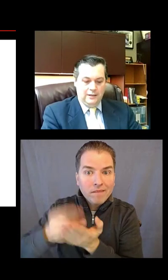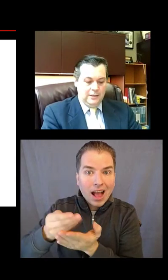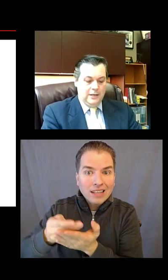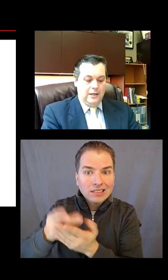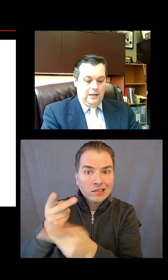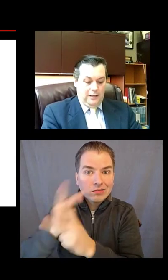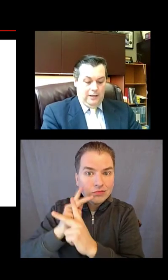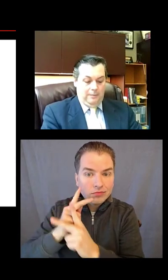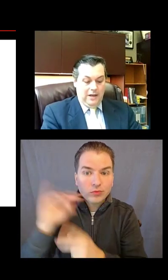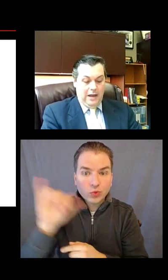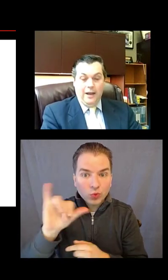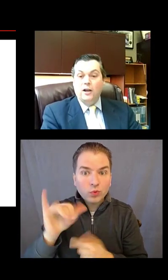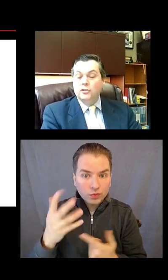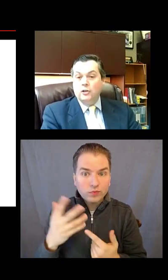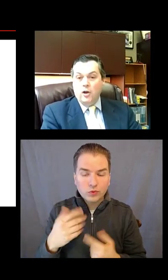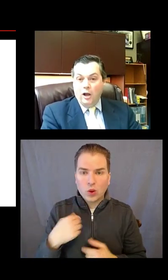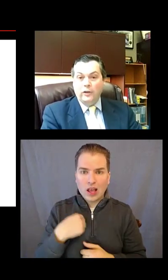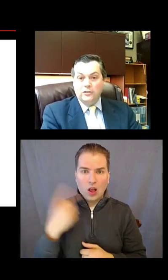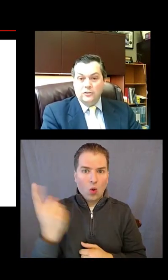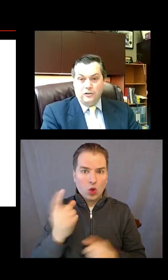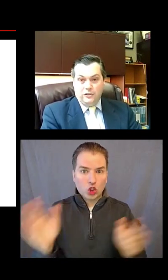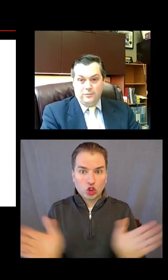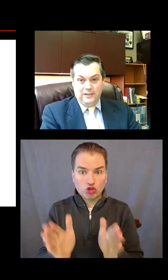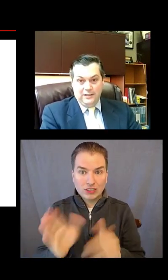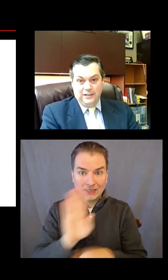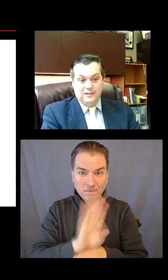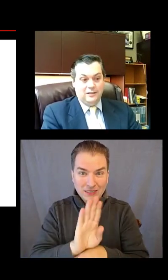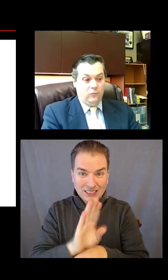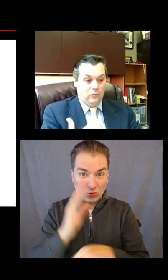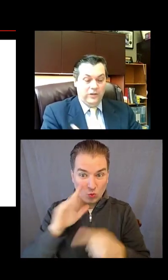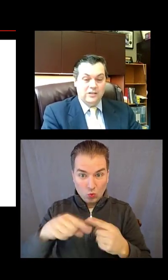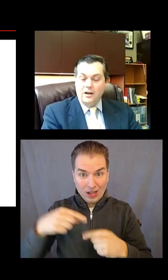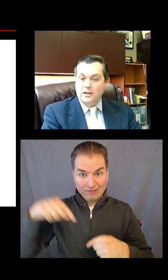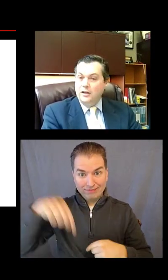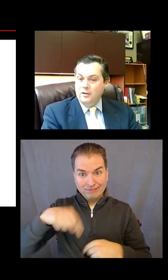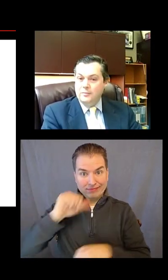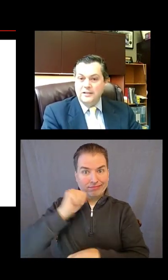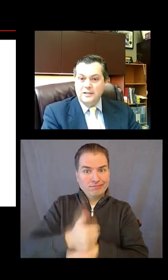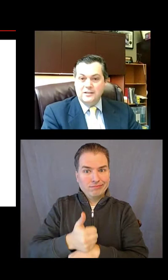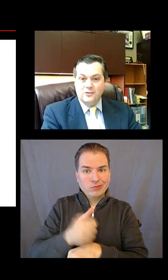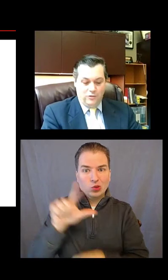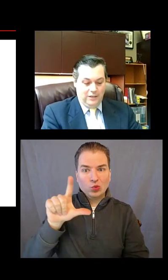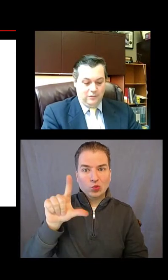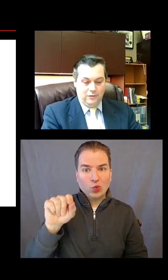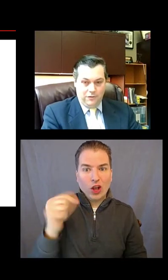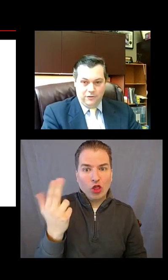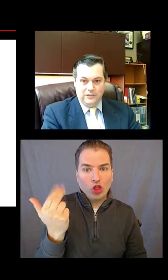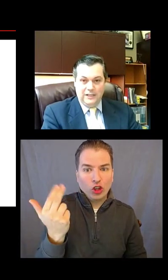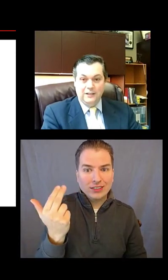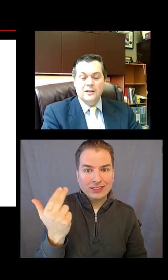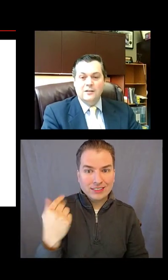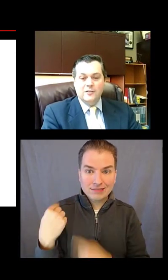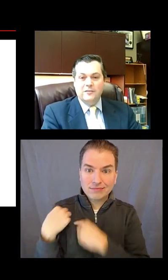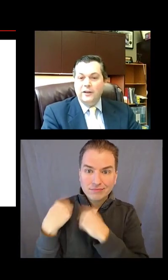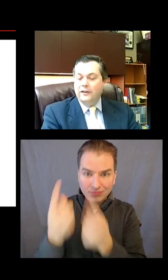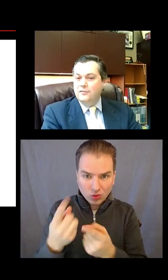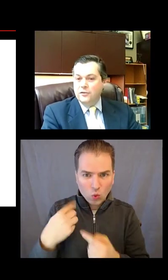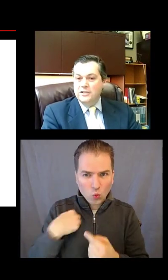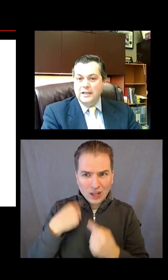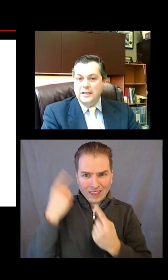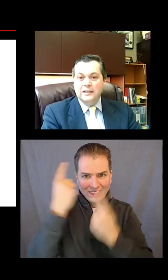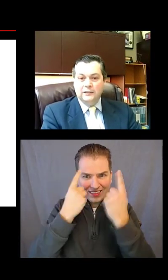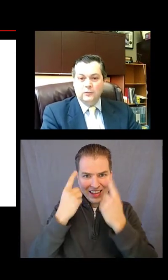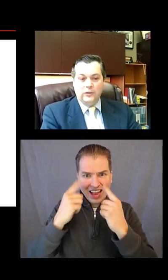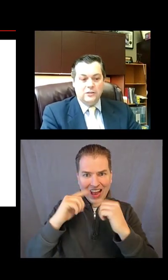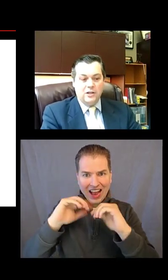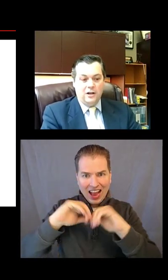do that? I also always encourage businesses, and when we started our business in 2013, from the very